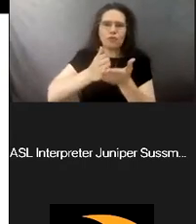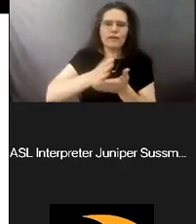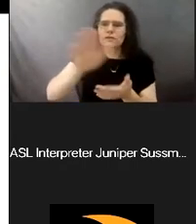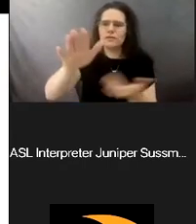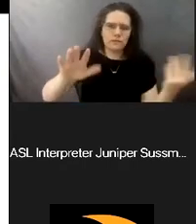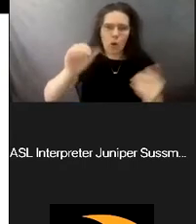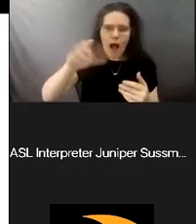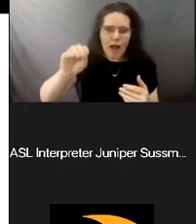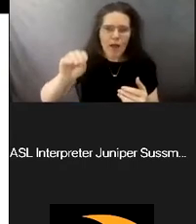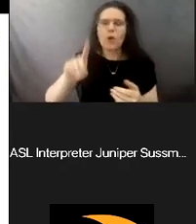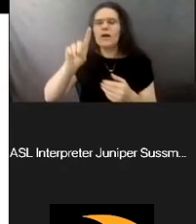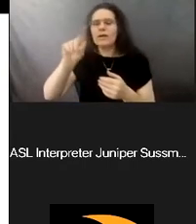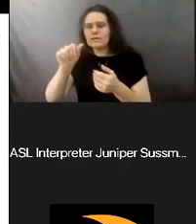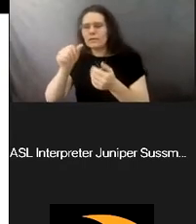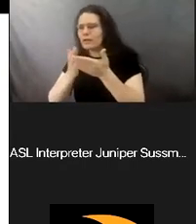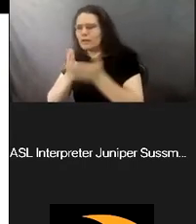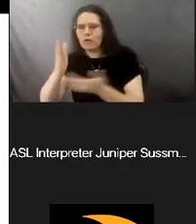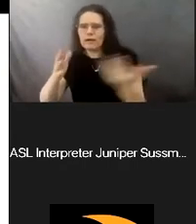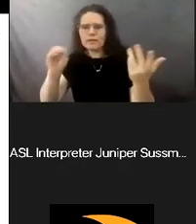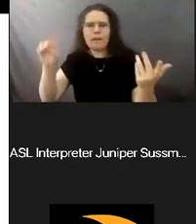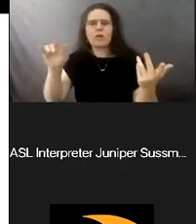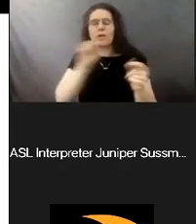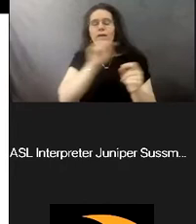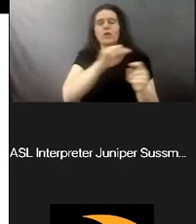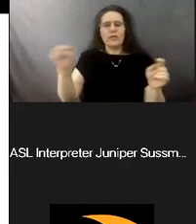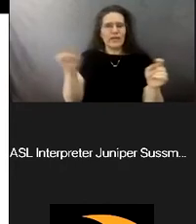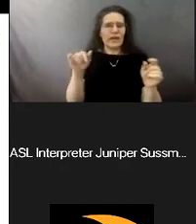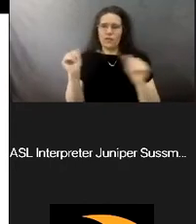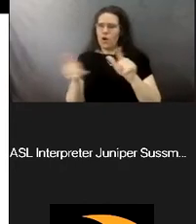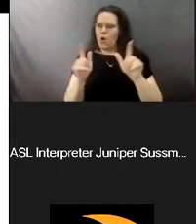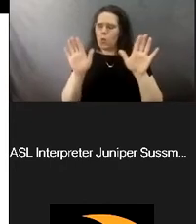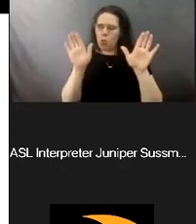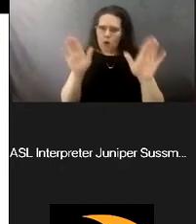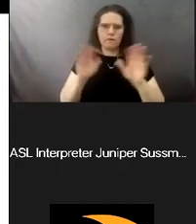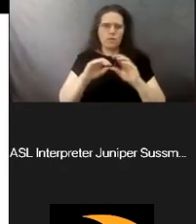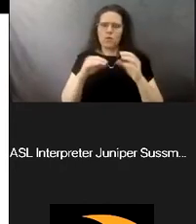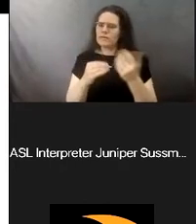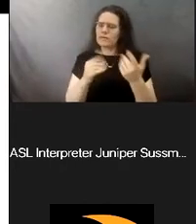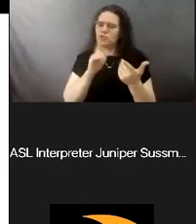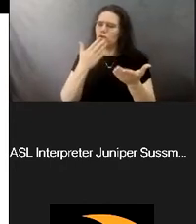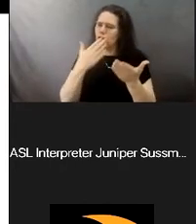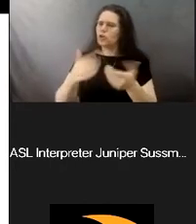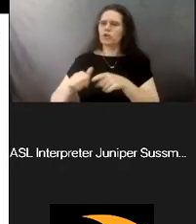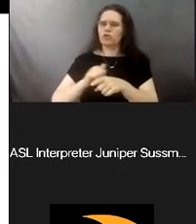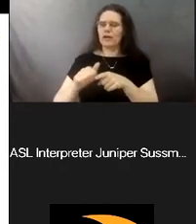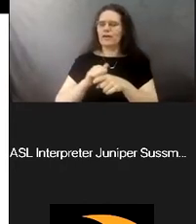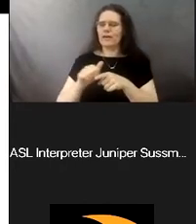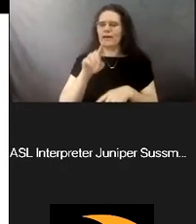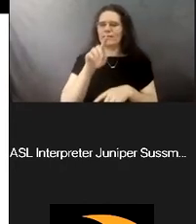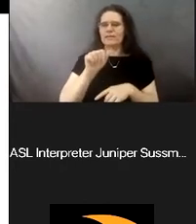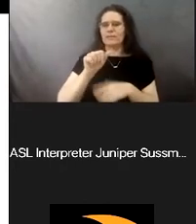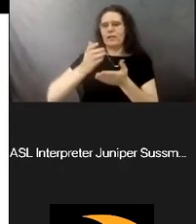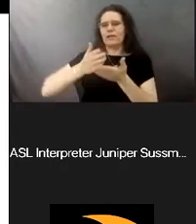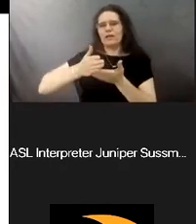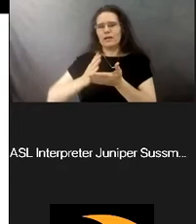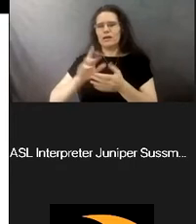just do phenomenal work and do phenomenal training. And so I just want to shout out to the really, really good work they're doing, because legal